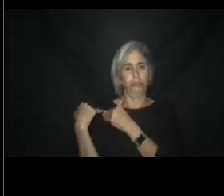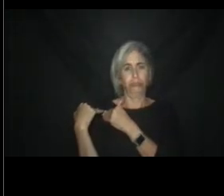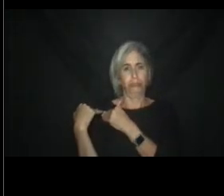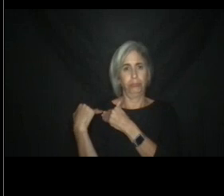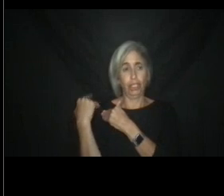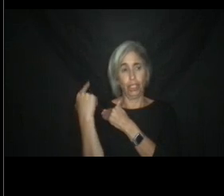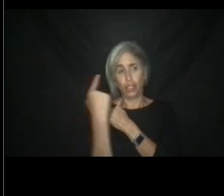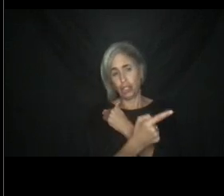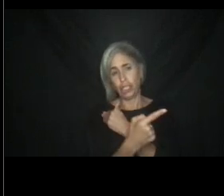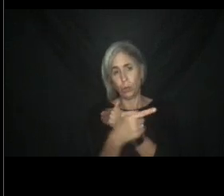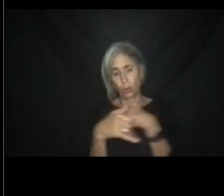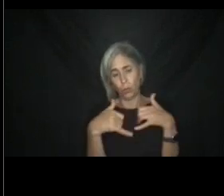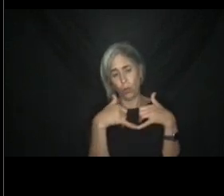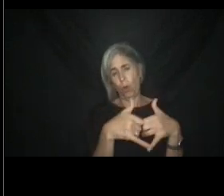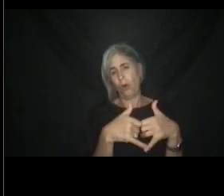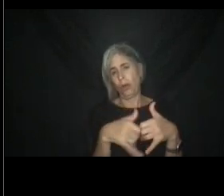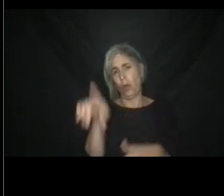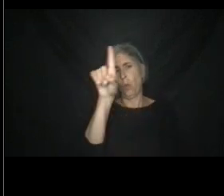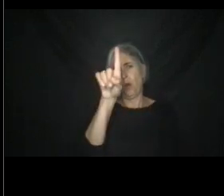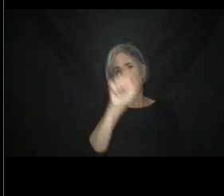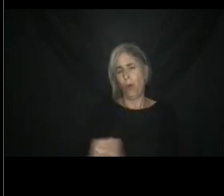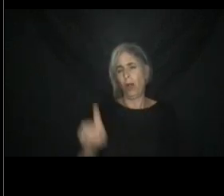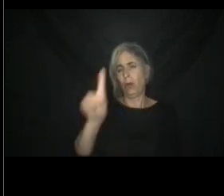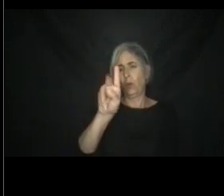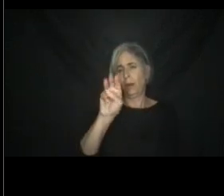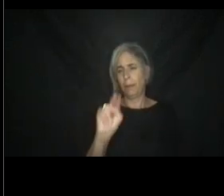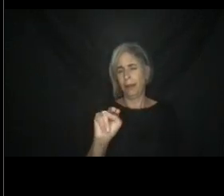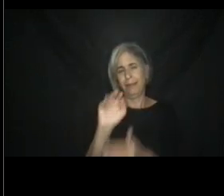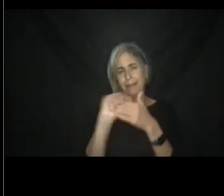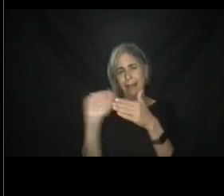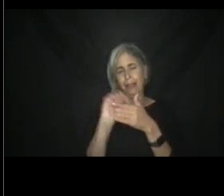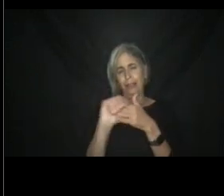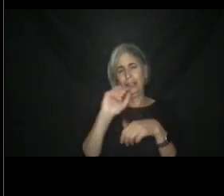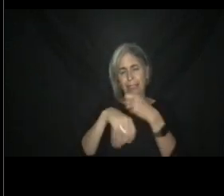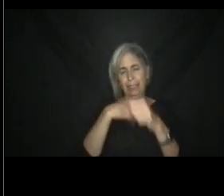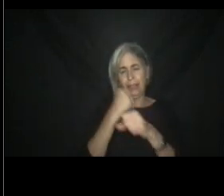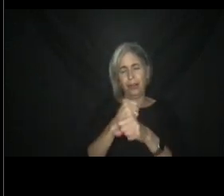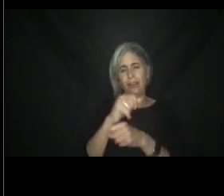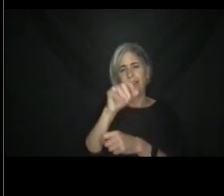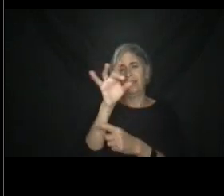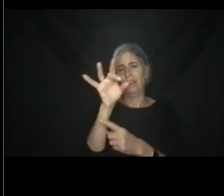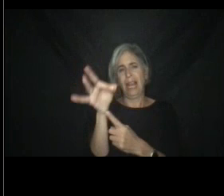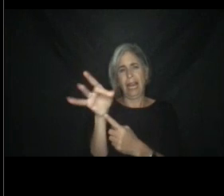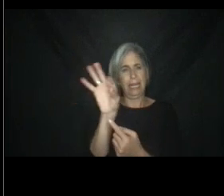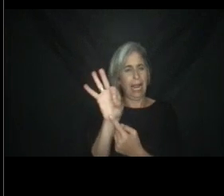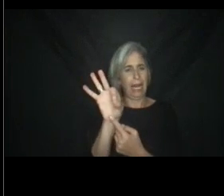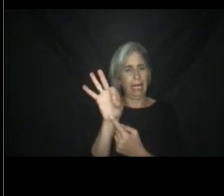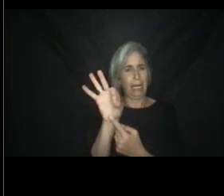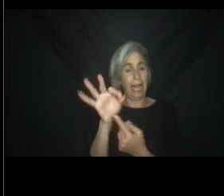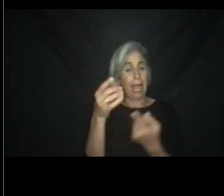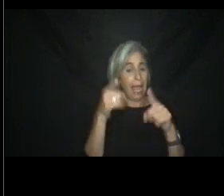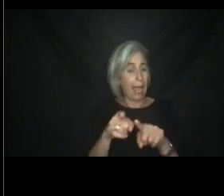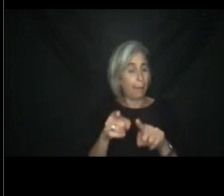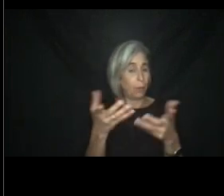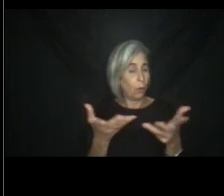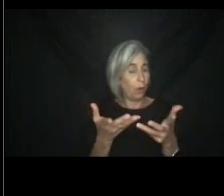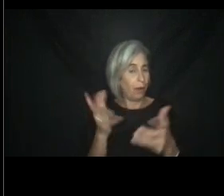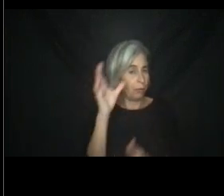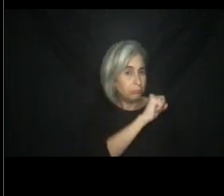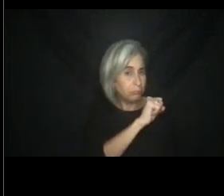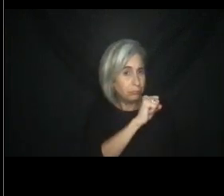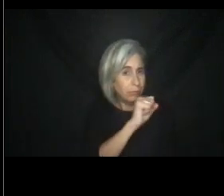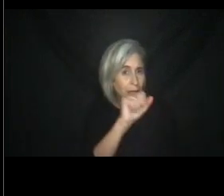was awarded $1.1 million in 89. But guess what? They appealed